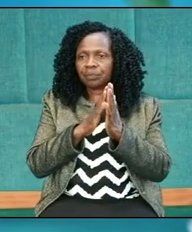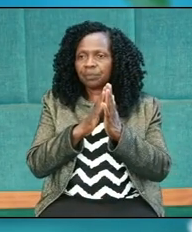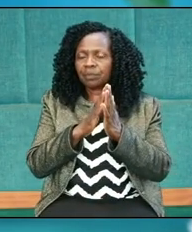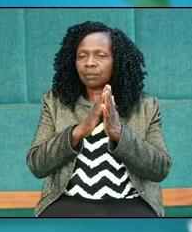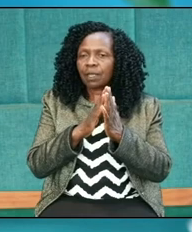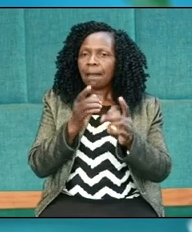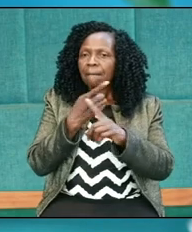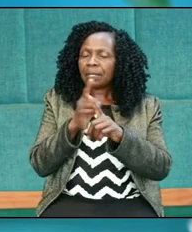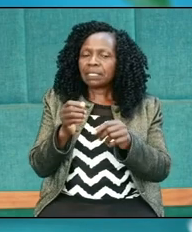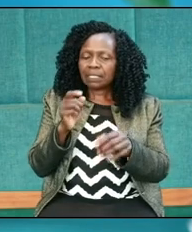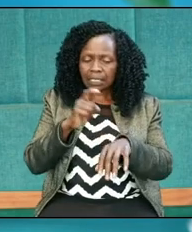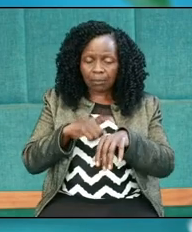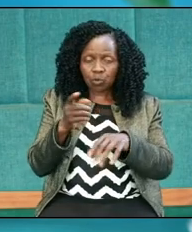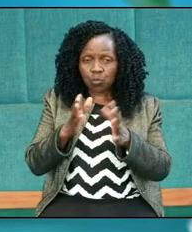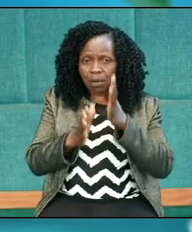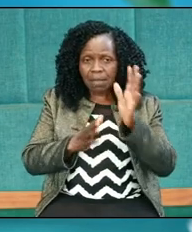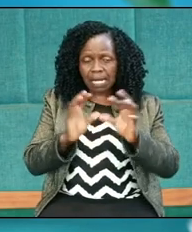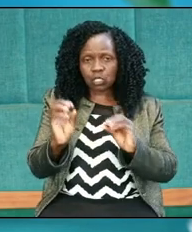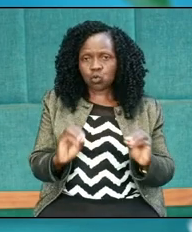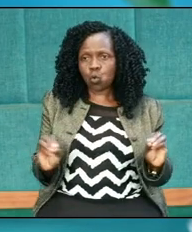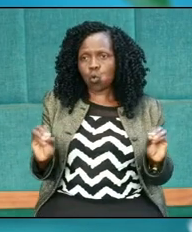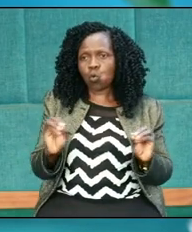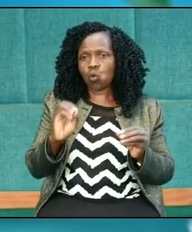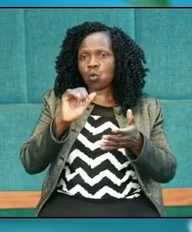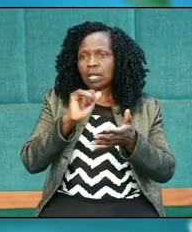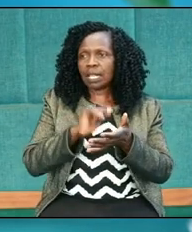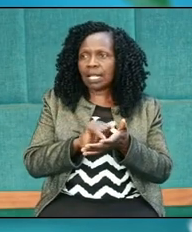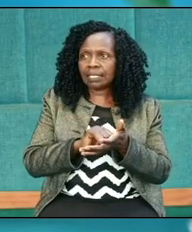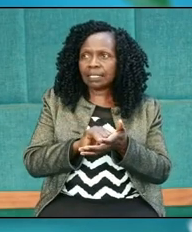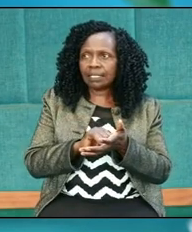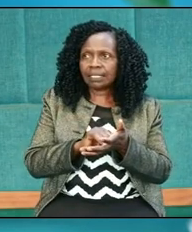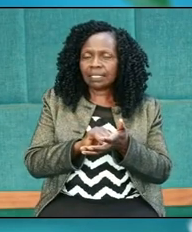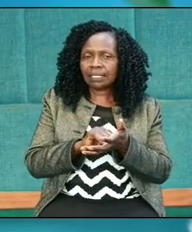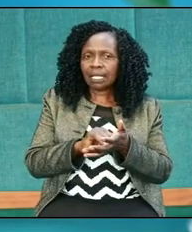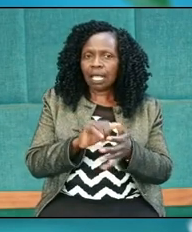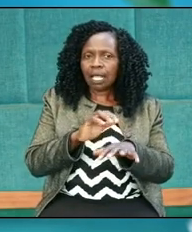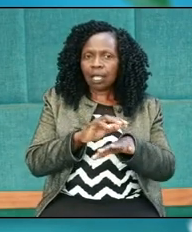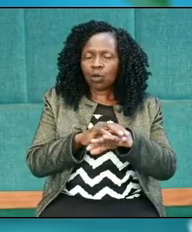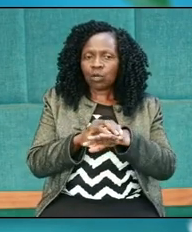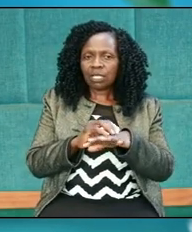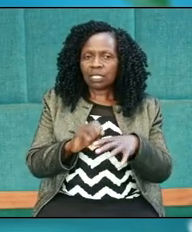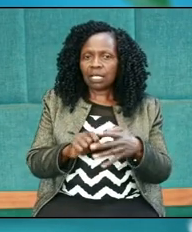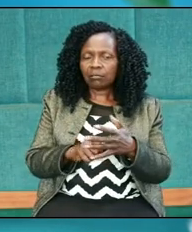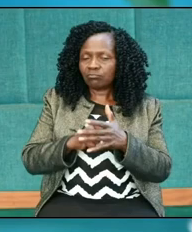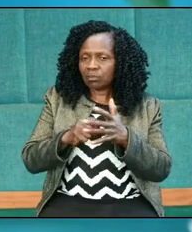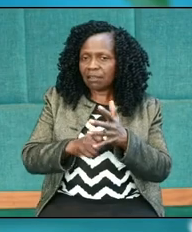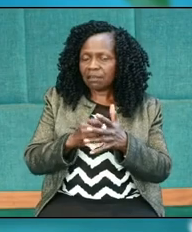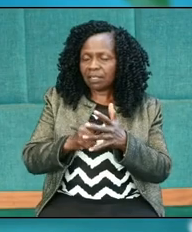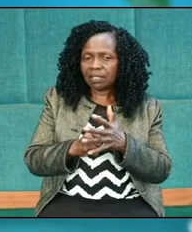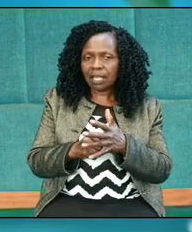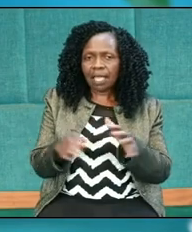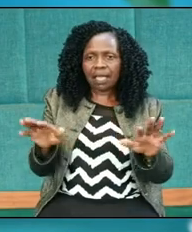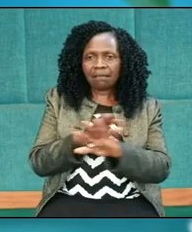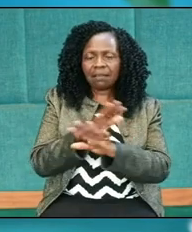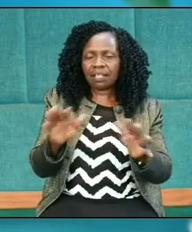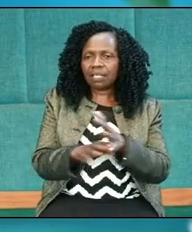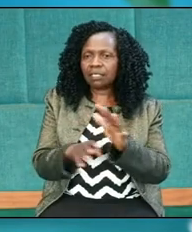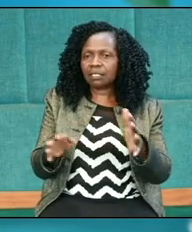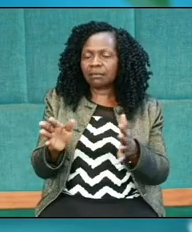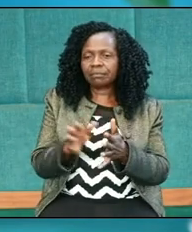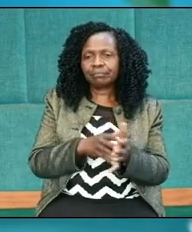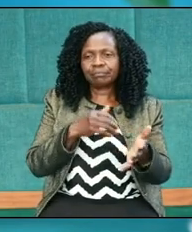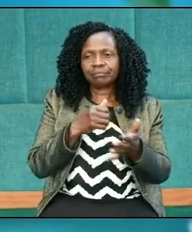not prepared, that what I am, for me, I'm calling the engine, then everything is wrong. Research showed